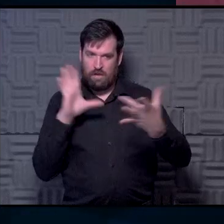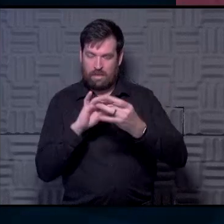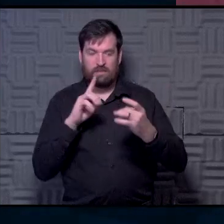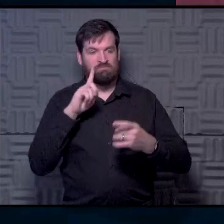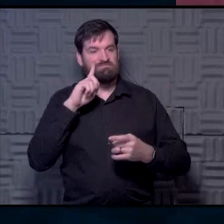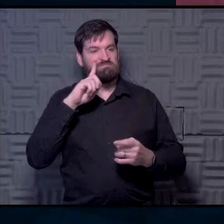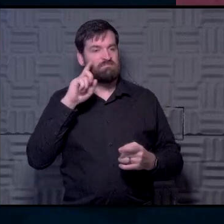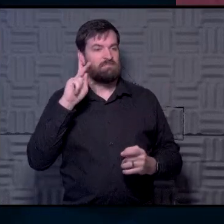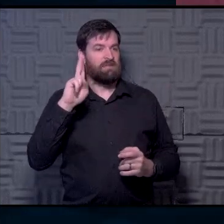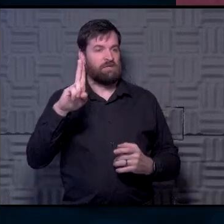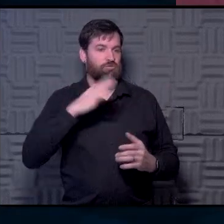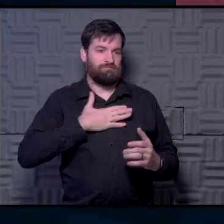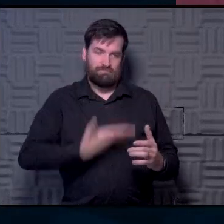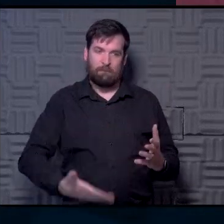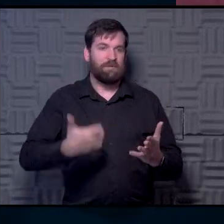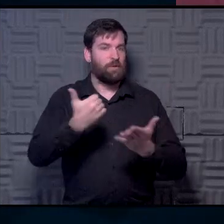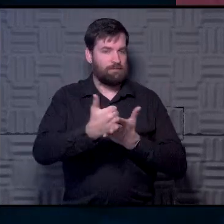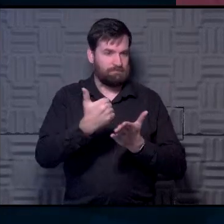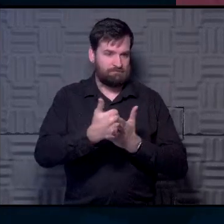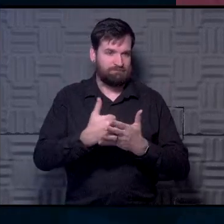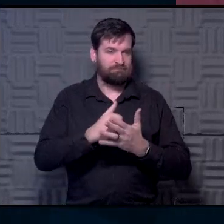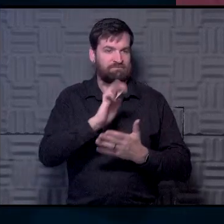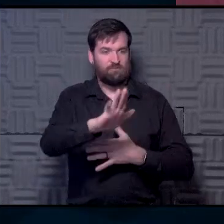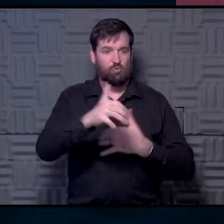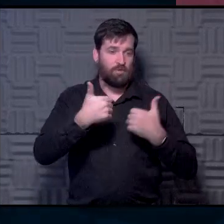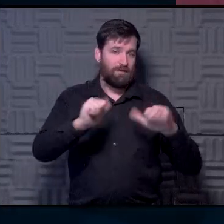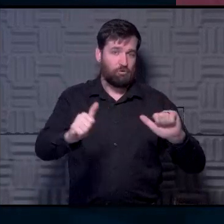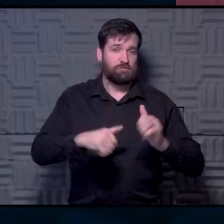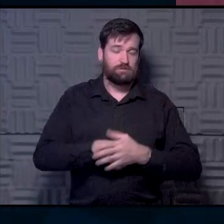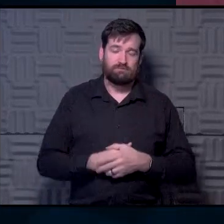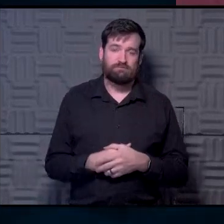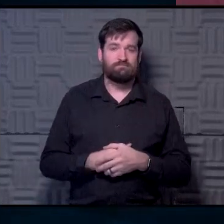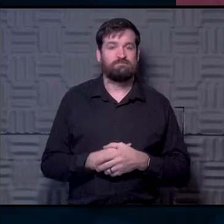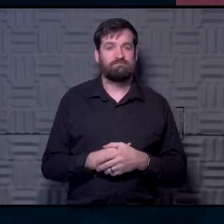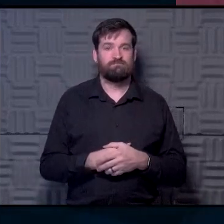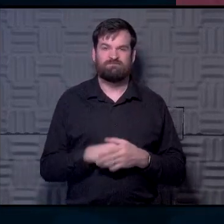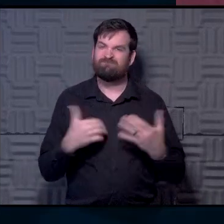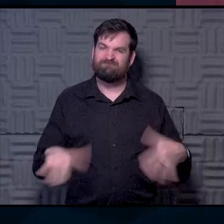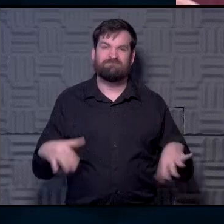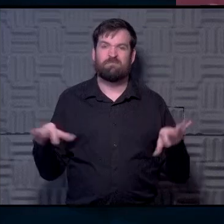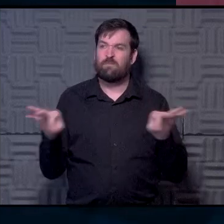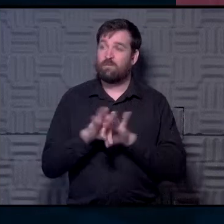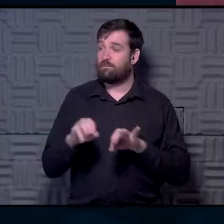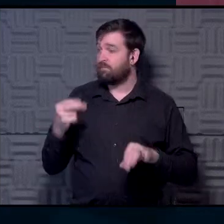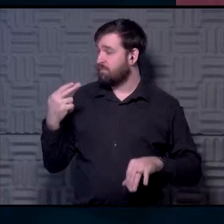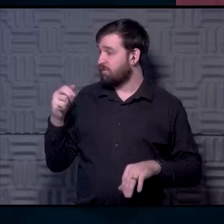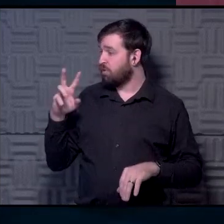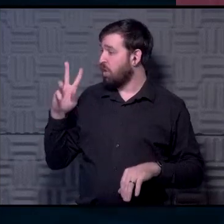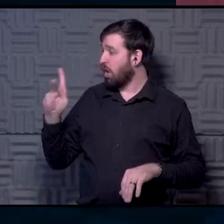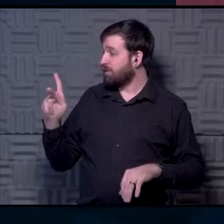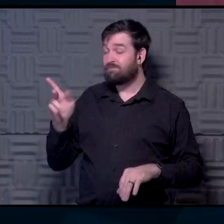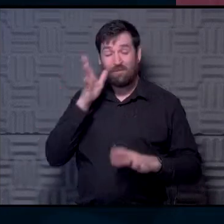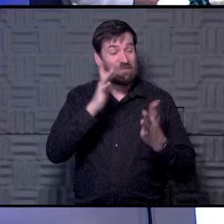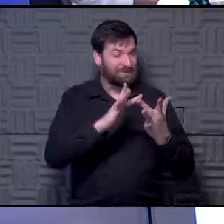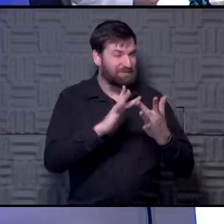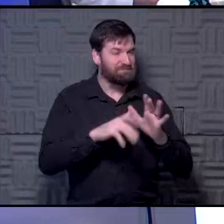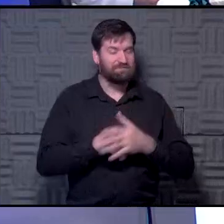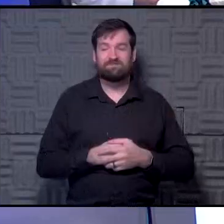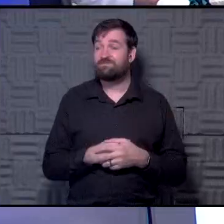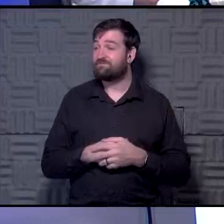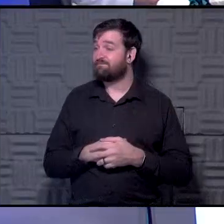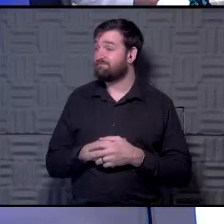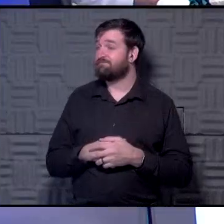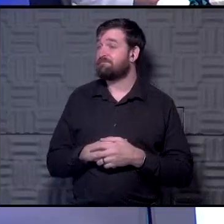sure KU would be happy to help with your efforts, and that is so darn important. Hawk? I'll be in touch. All right.